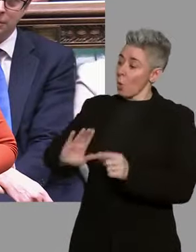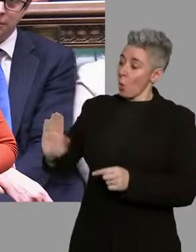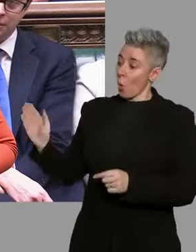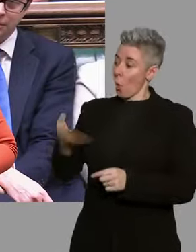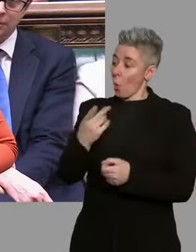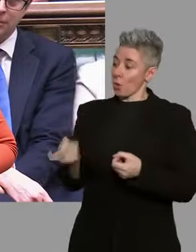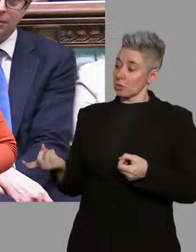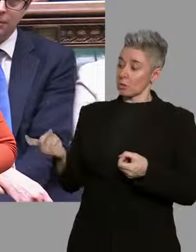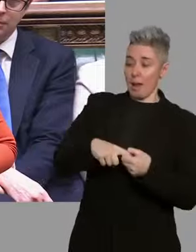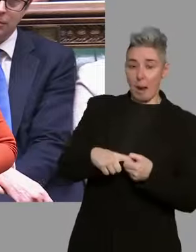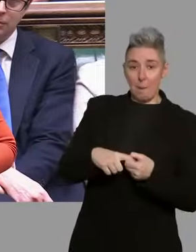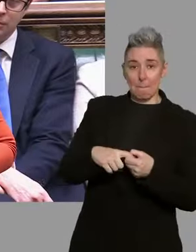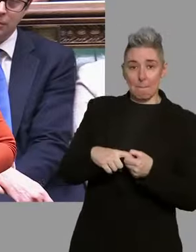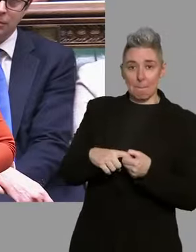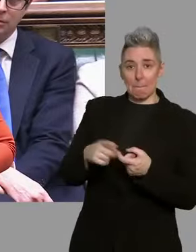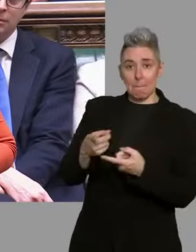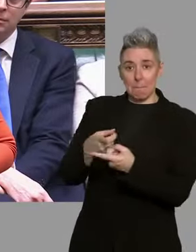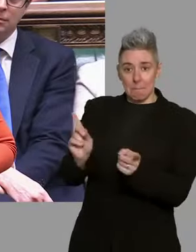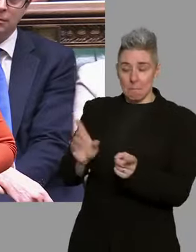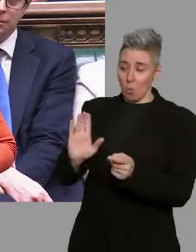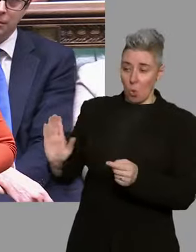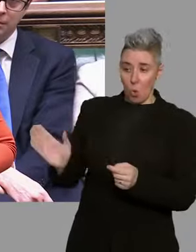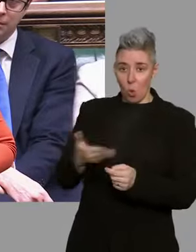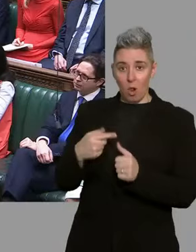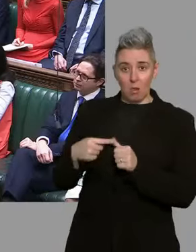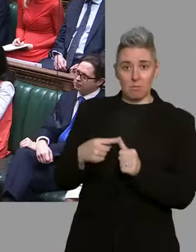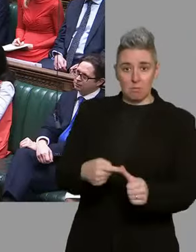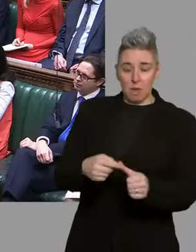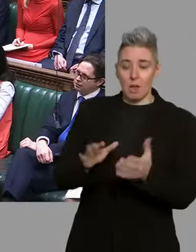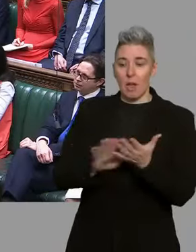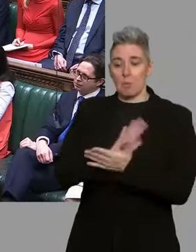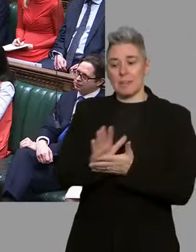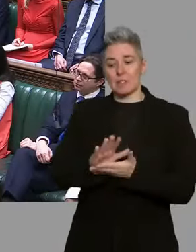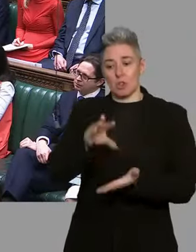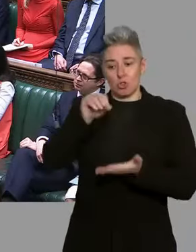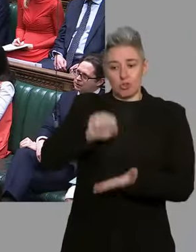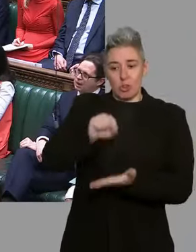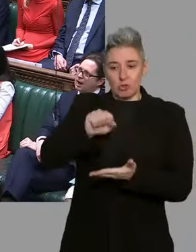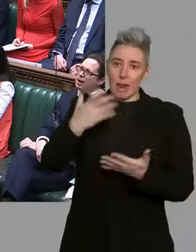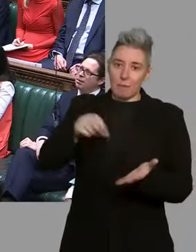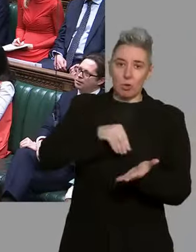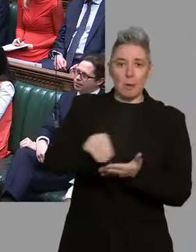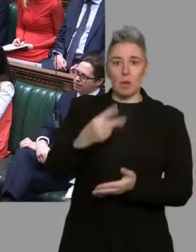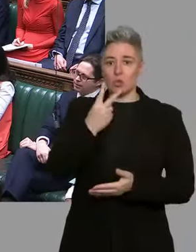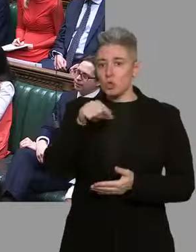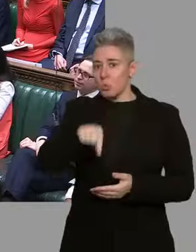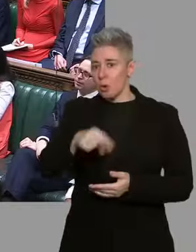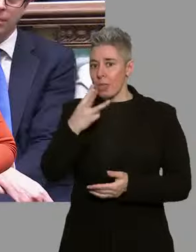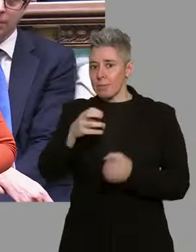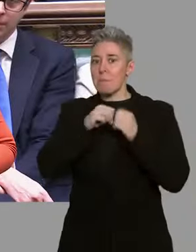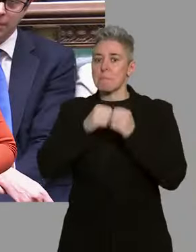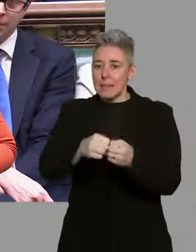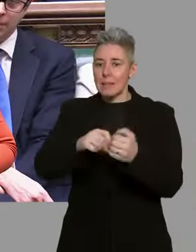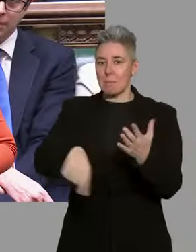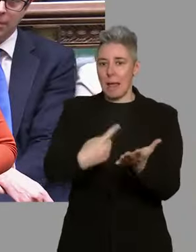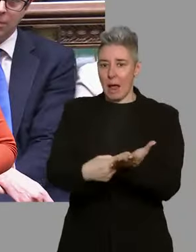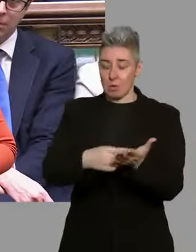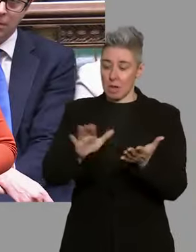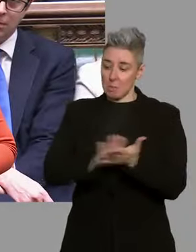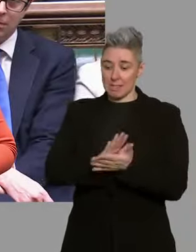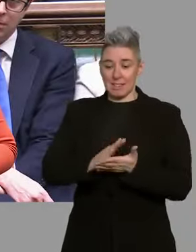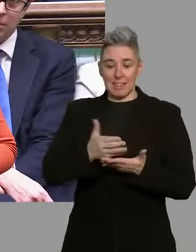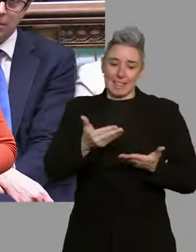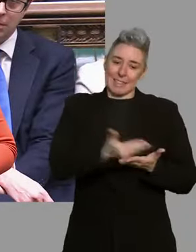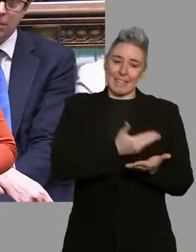that will cost the Treasury £2.3 billion, wiping out the savings that the Chancellor claimed she would make. Before